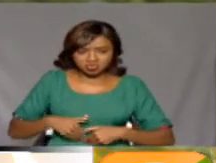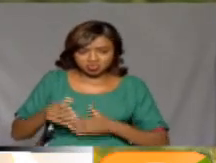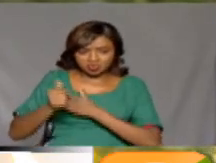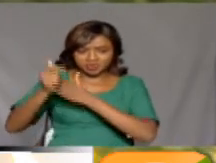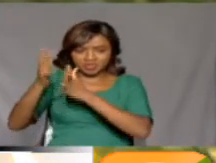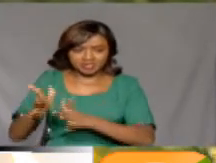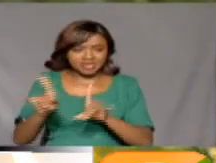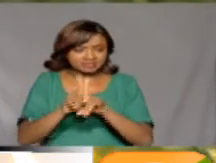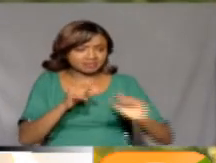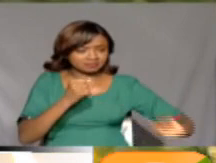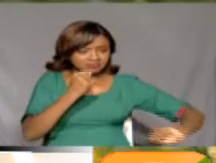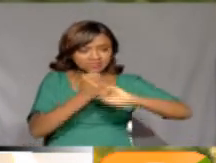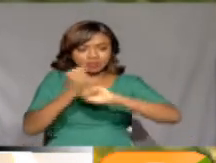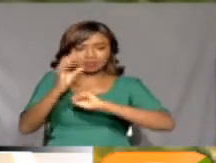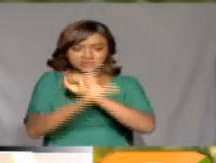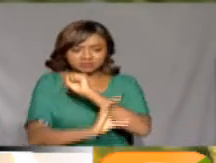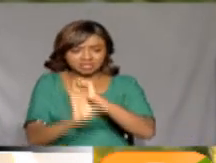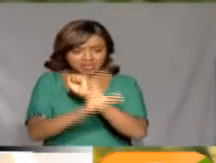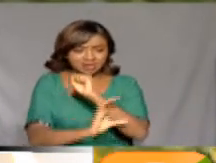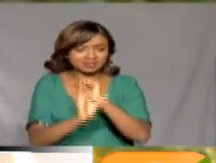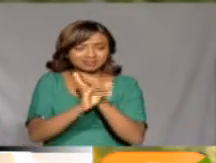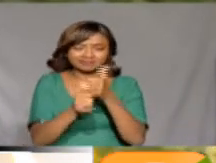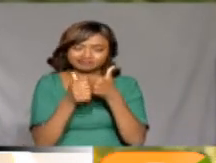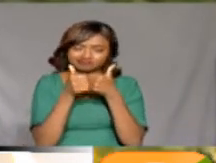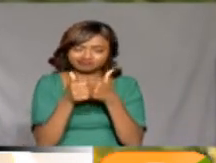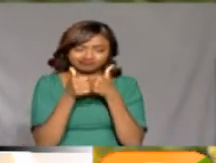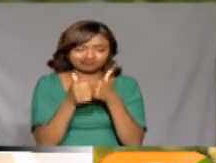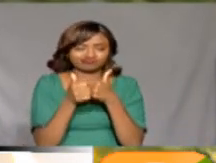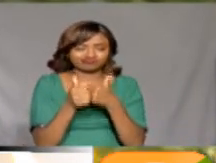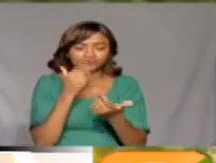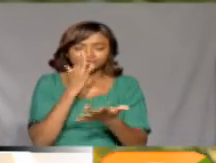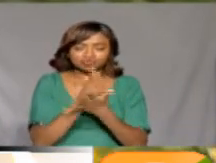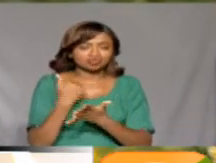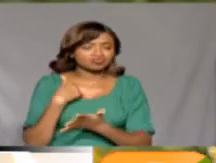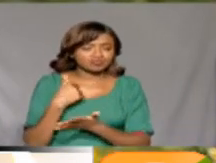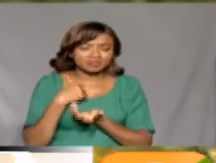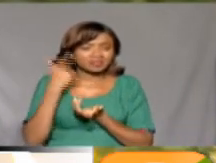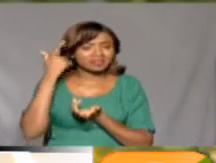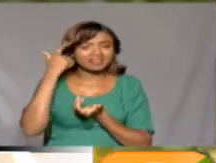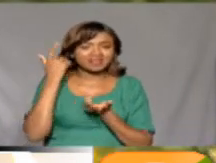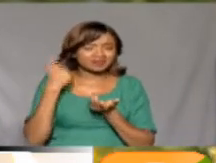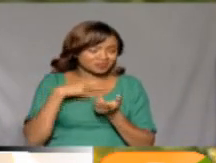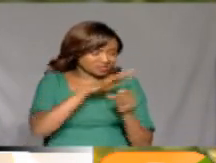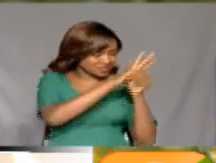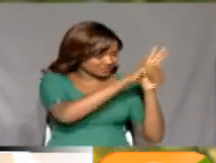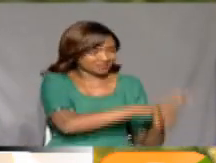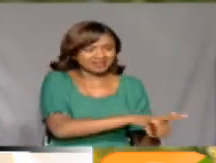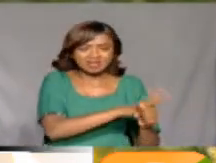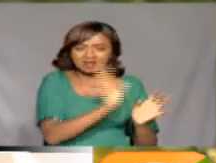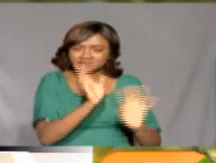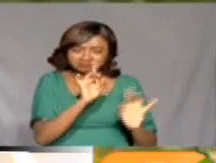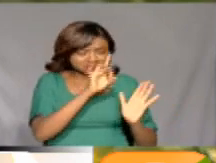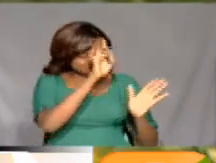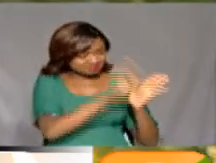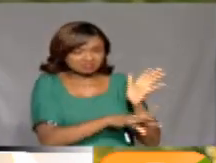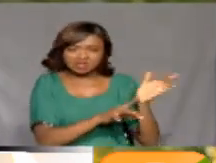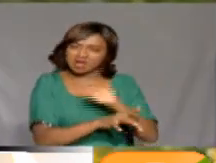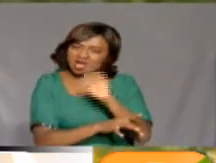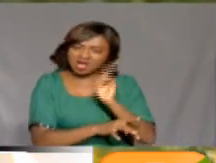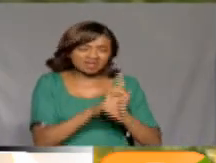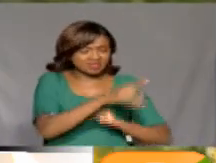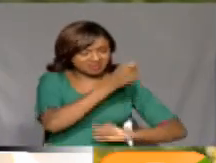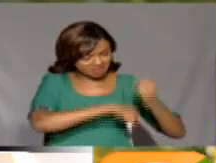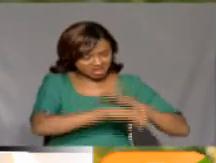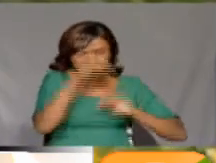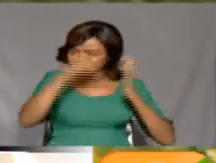country, yeah? I don't think we can begrudge him. He went out of his way. He did his